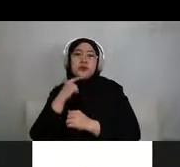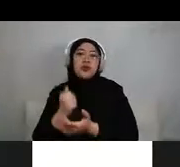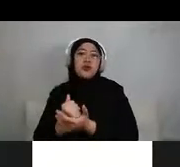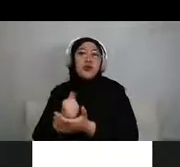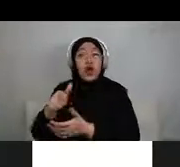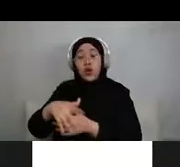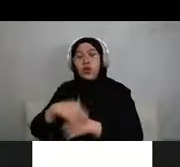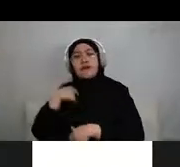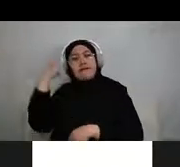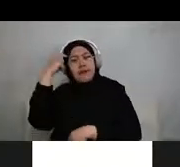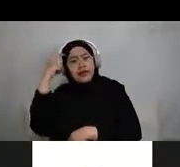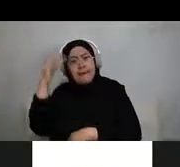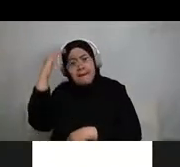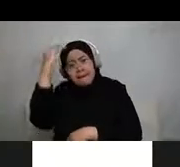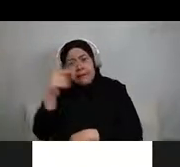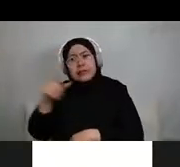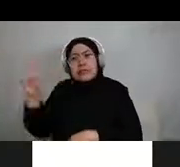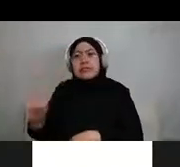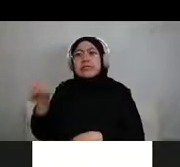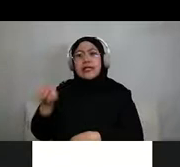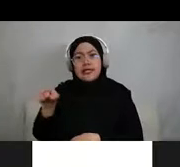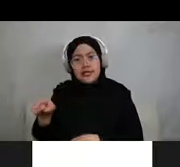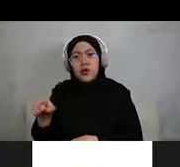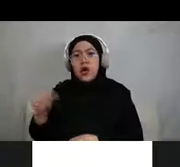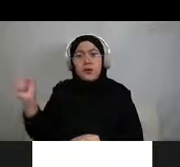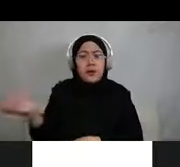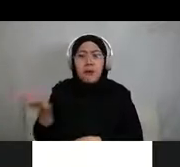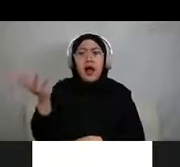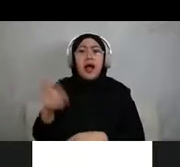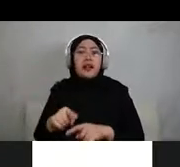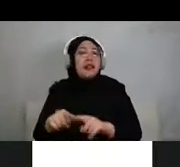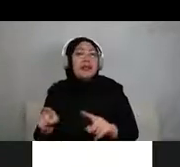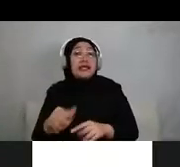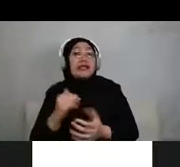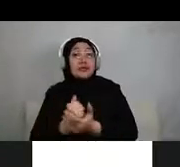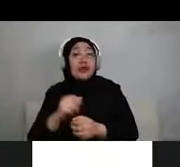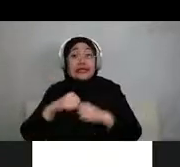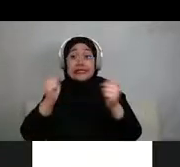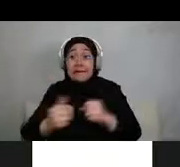leasing model. Mr. Pathy, your remaining time is 5 minutes. Thank you.